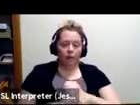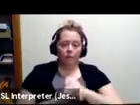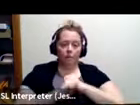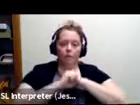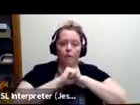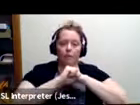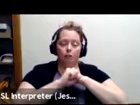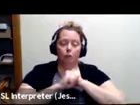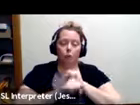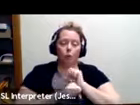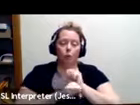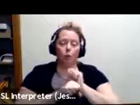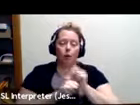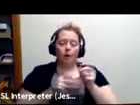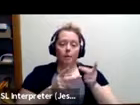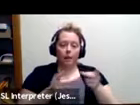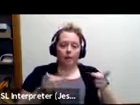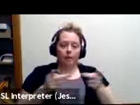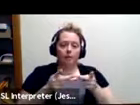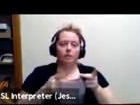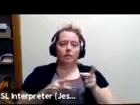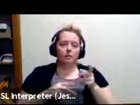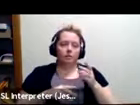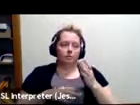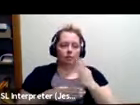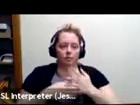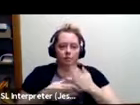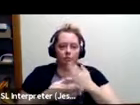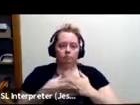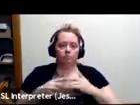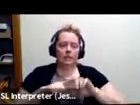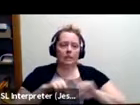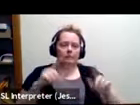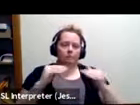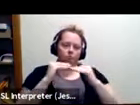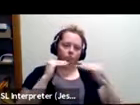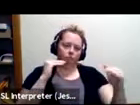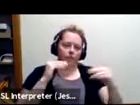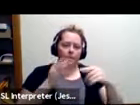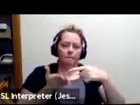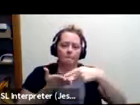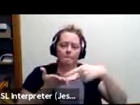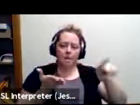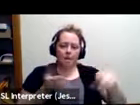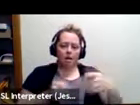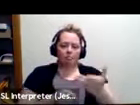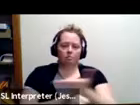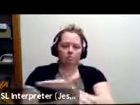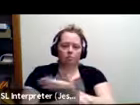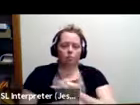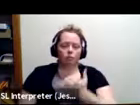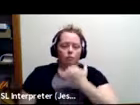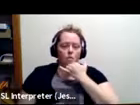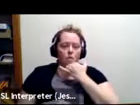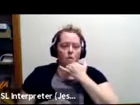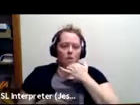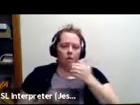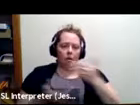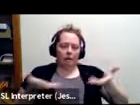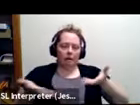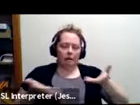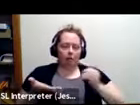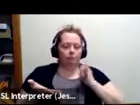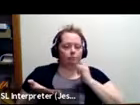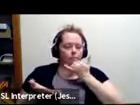workplace, harassment, difference of pay, wrongful termination, unfair hiring practices on the basis of gender identity or